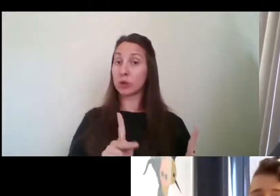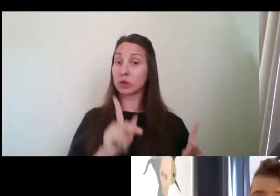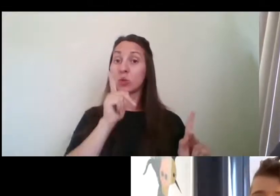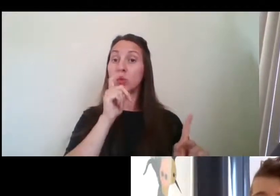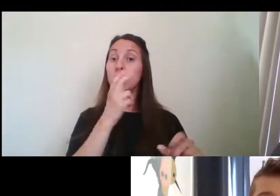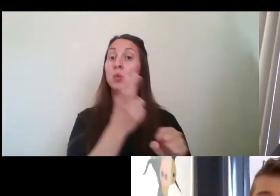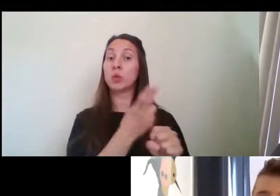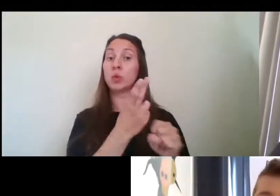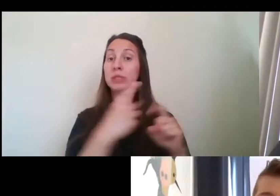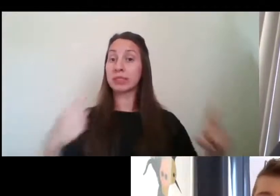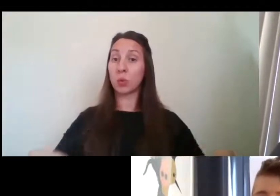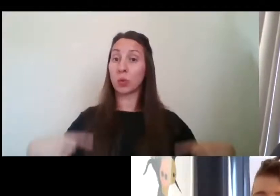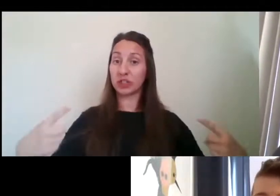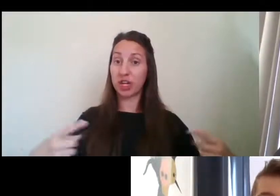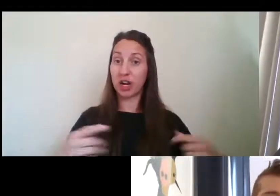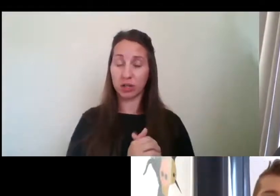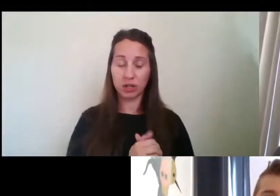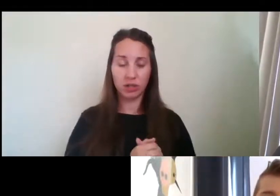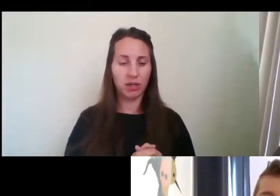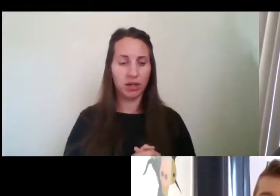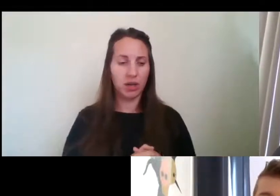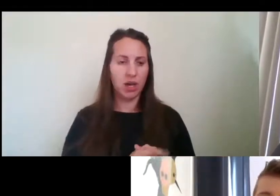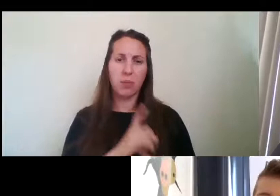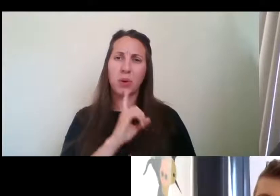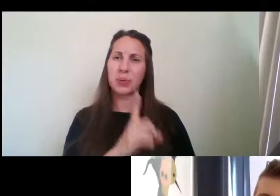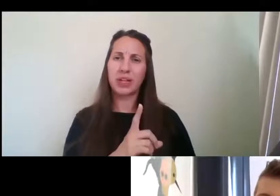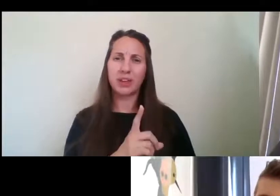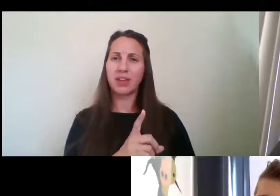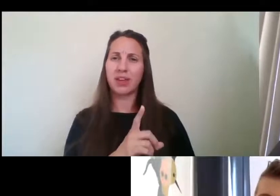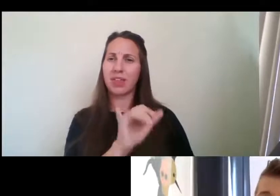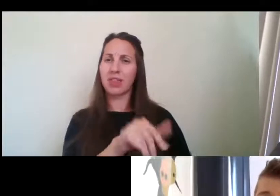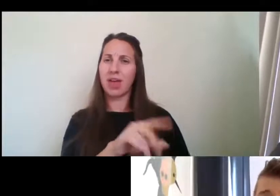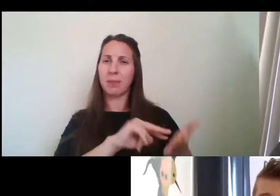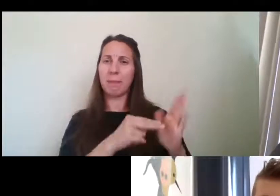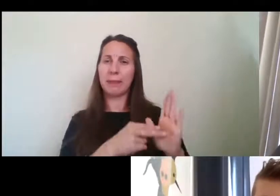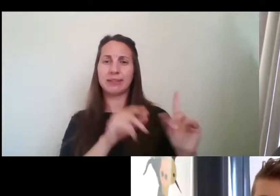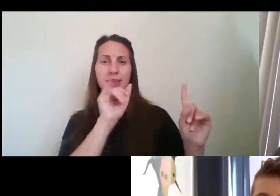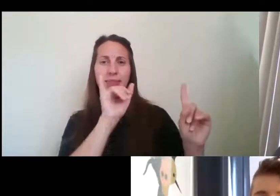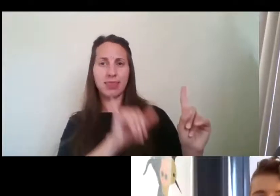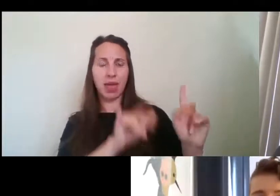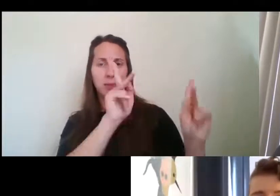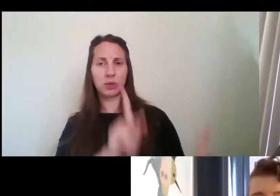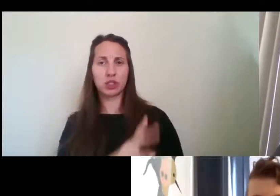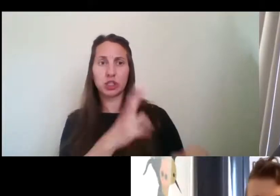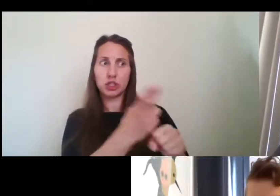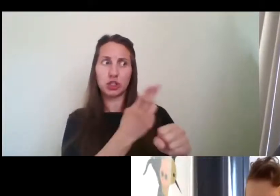and all that tells us in that moment is that in that moment, that person is using a wheelchair.